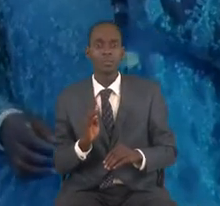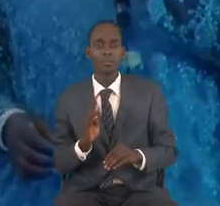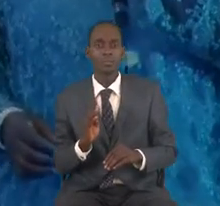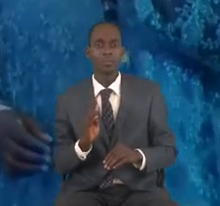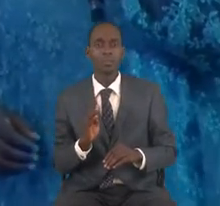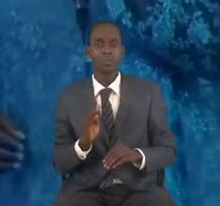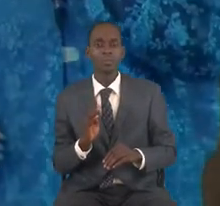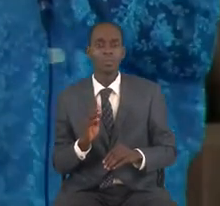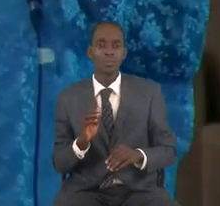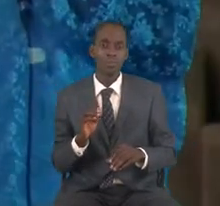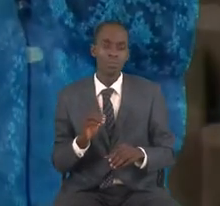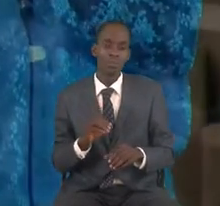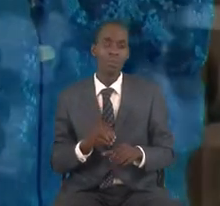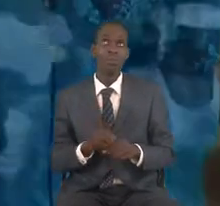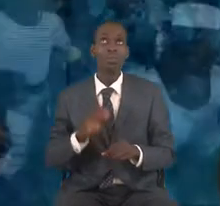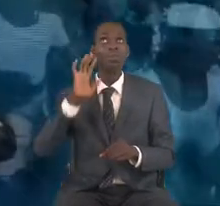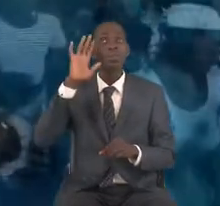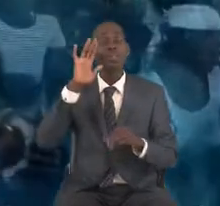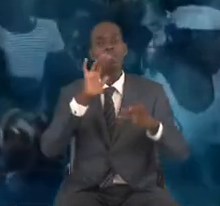in your compassion